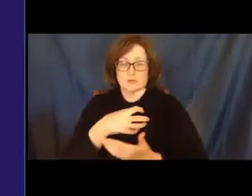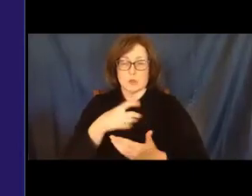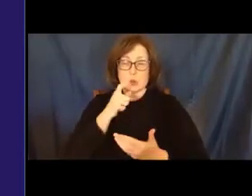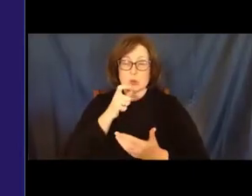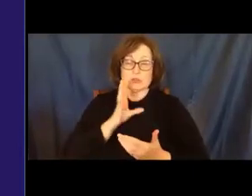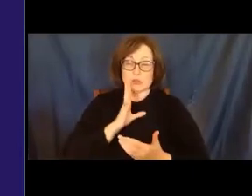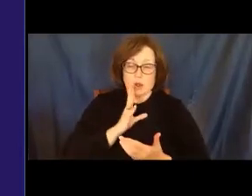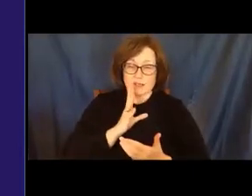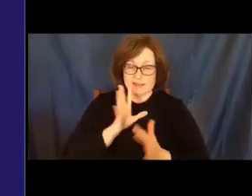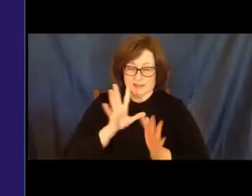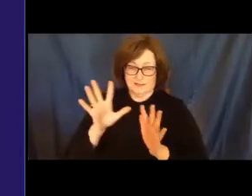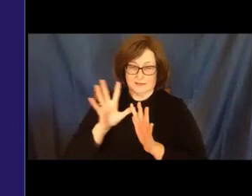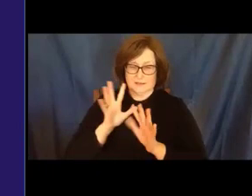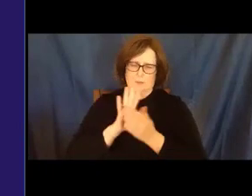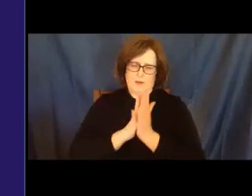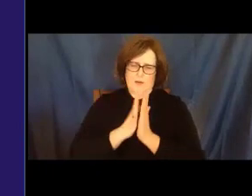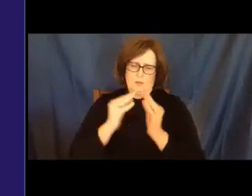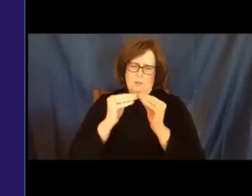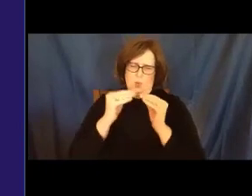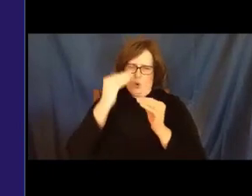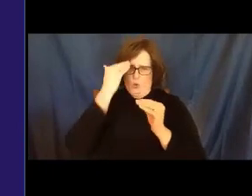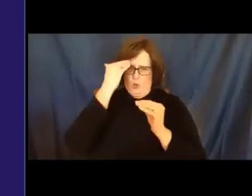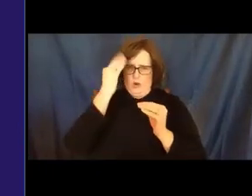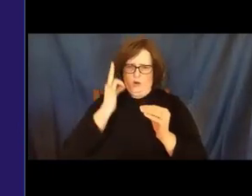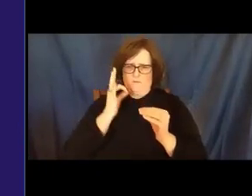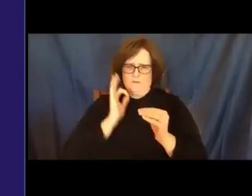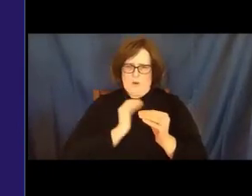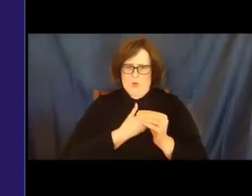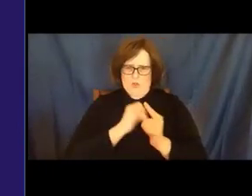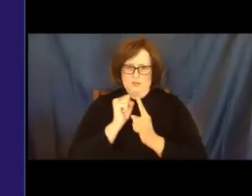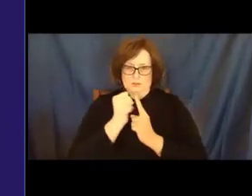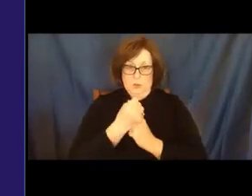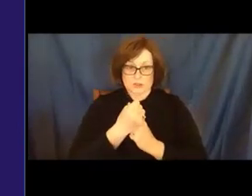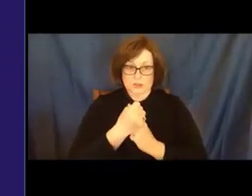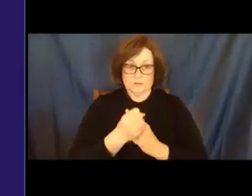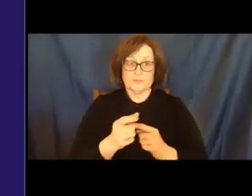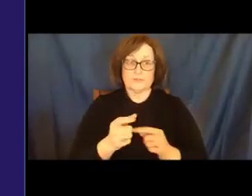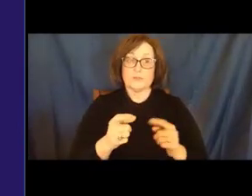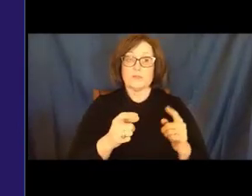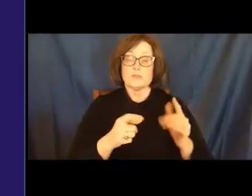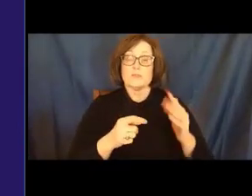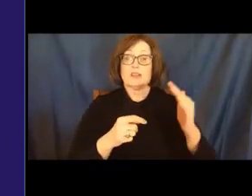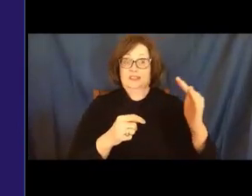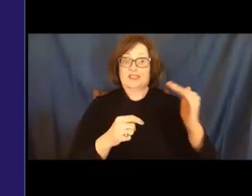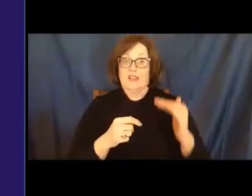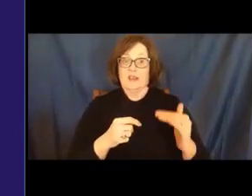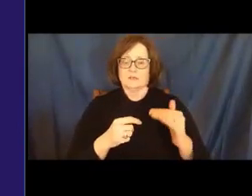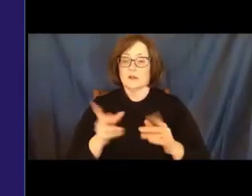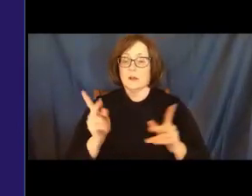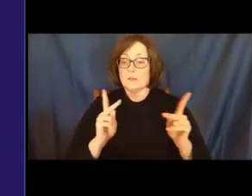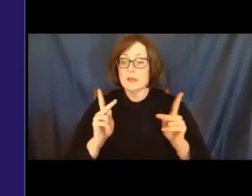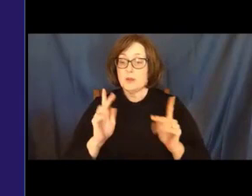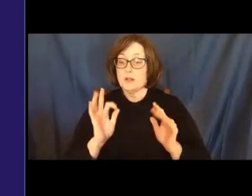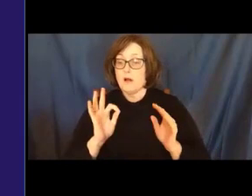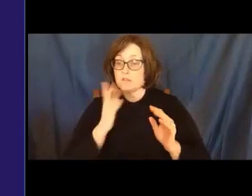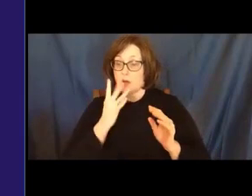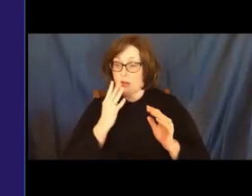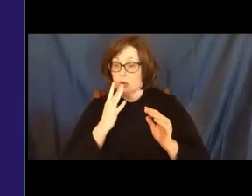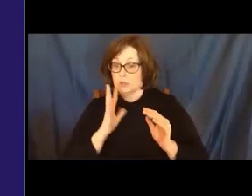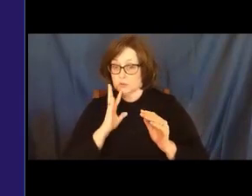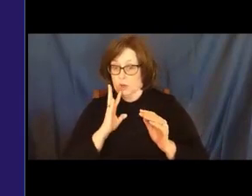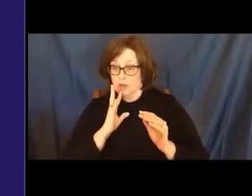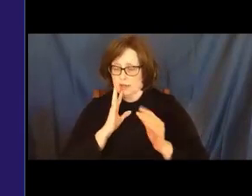Step 2 is to listen to people of color without judgment or defensiveness. And we recommend the